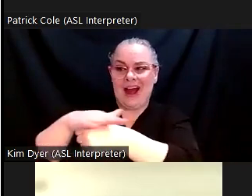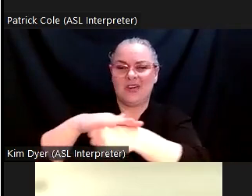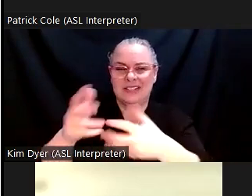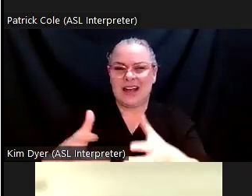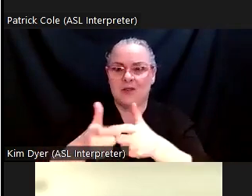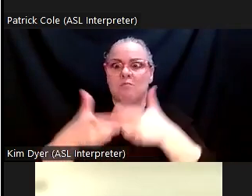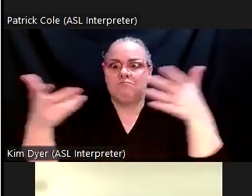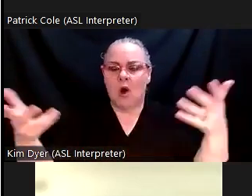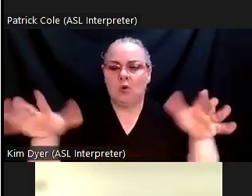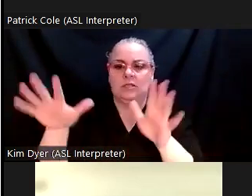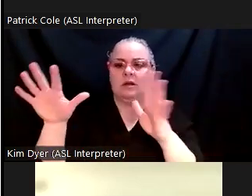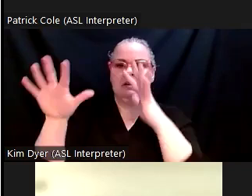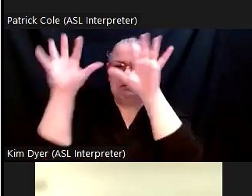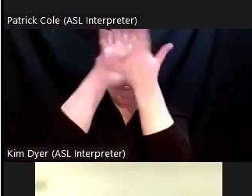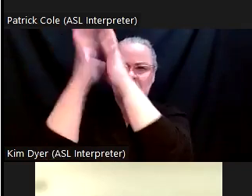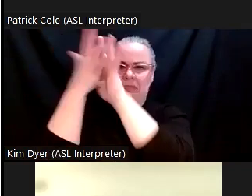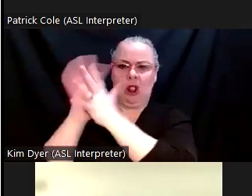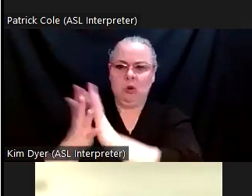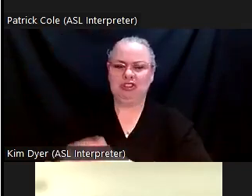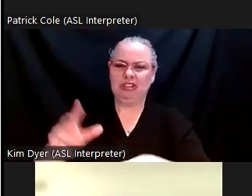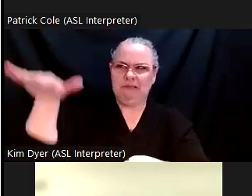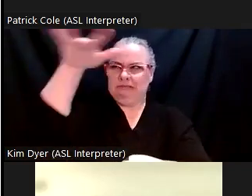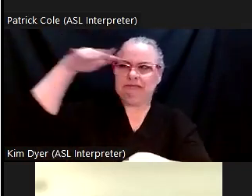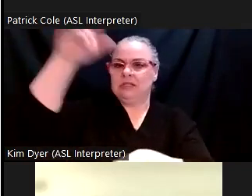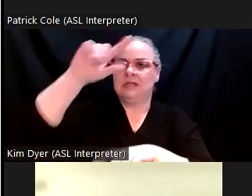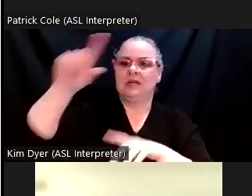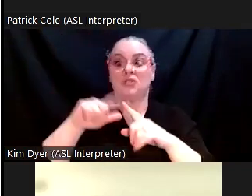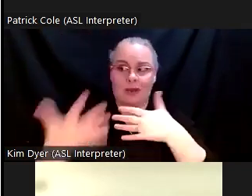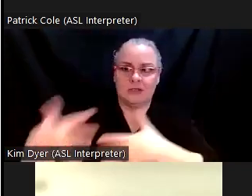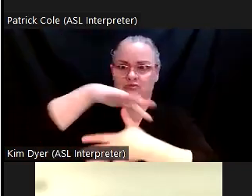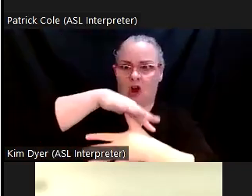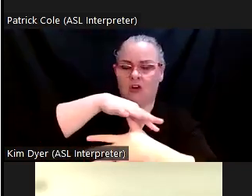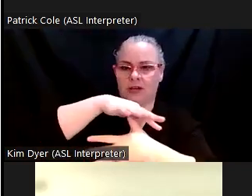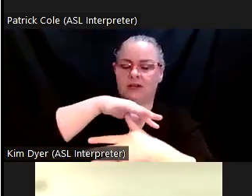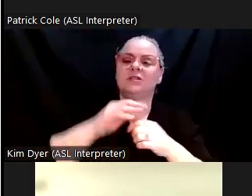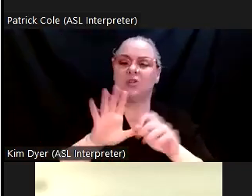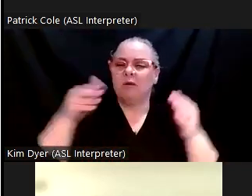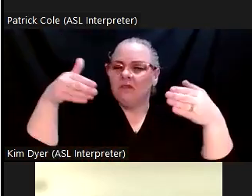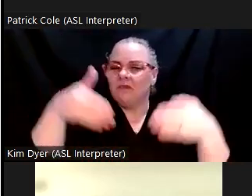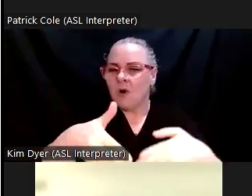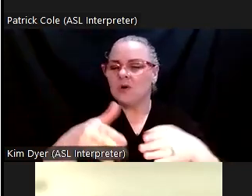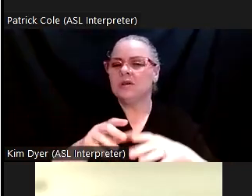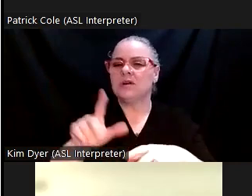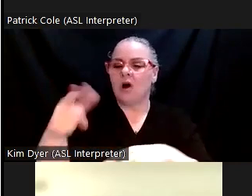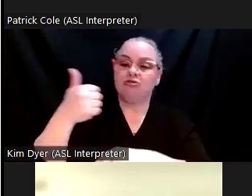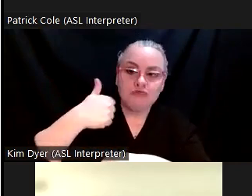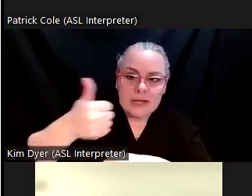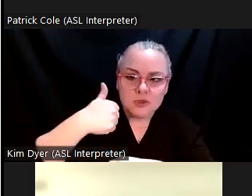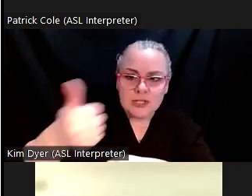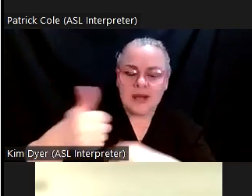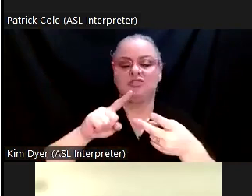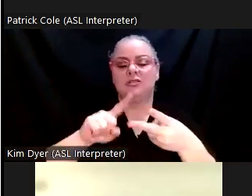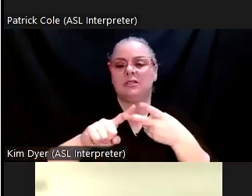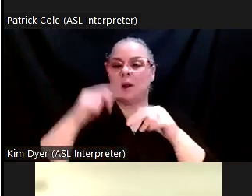greenhouse gases in the state because of the nature of this being the prioritized plan. So we're going to focus primarily on transportation,